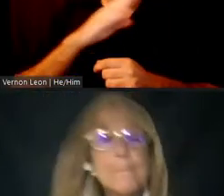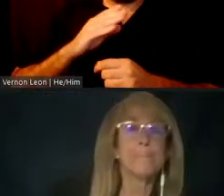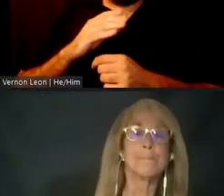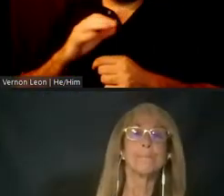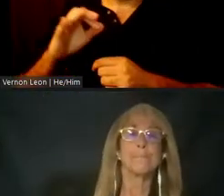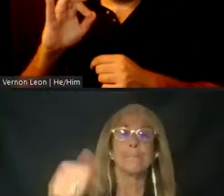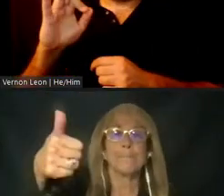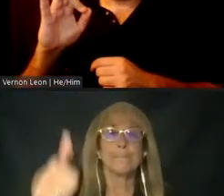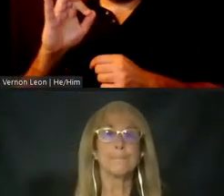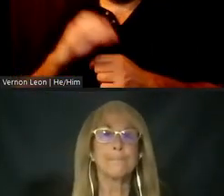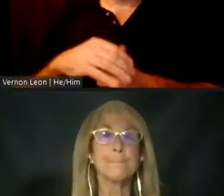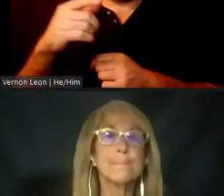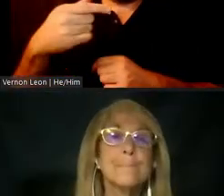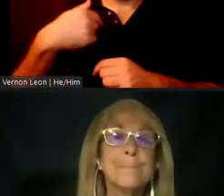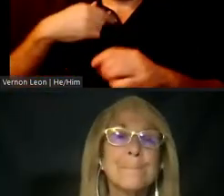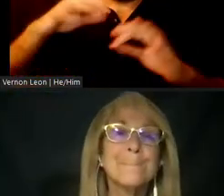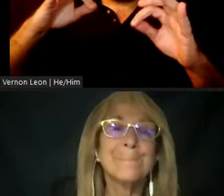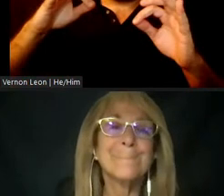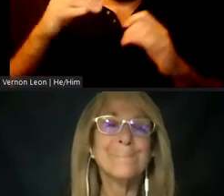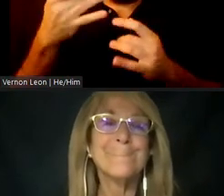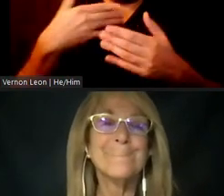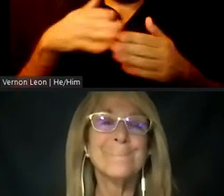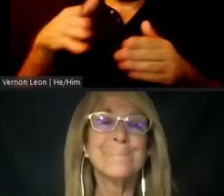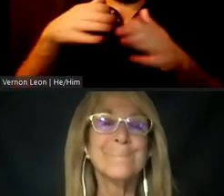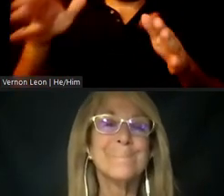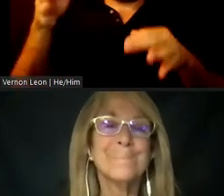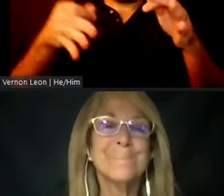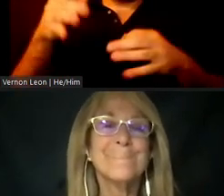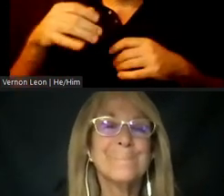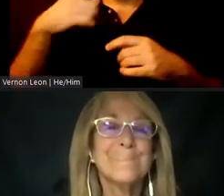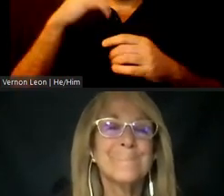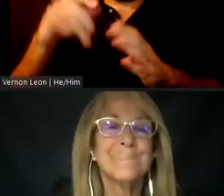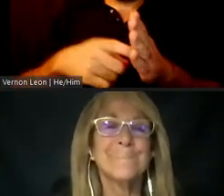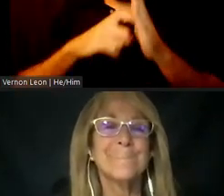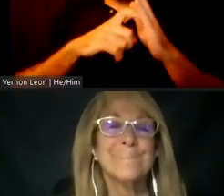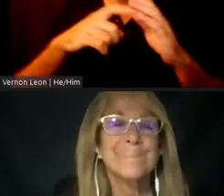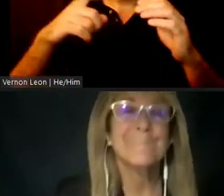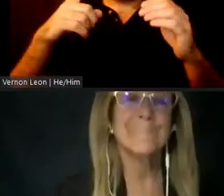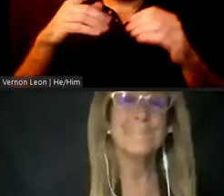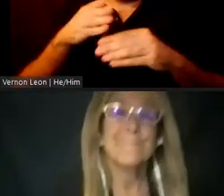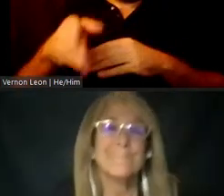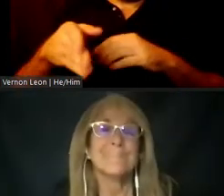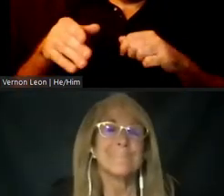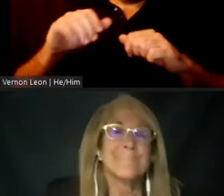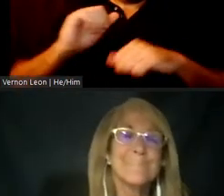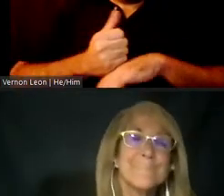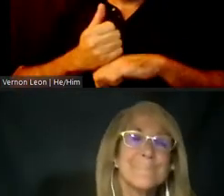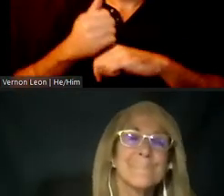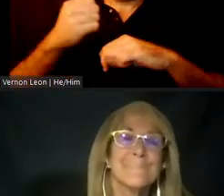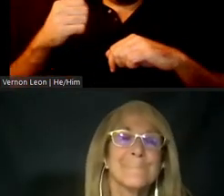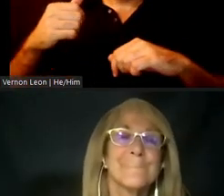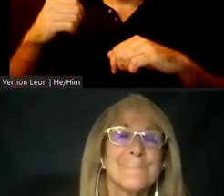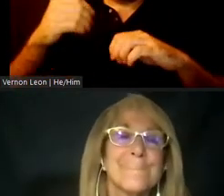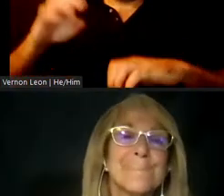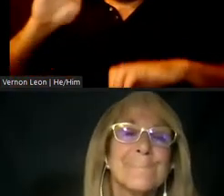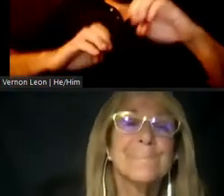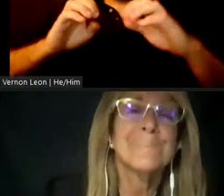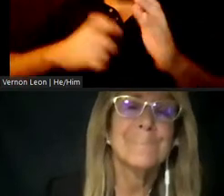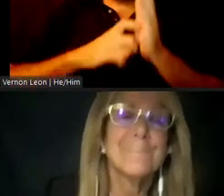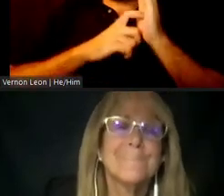the Traffic Mobility Review Board, and after a public hearing. There are mandatory post-implementation reporting and evaluation requirements.